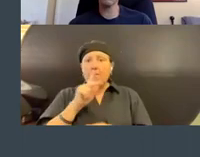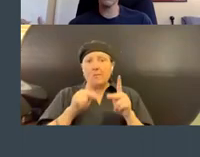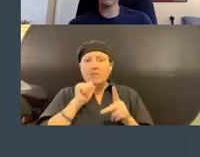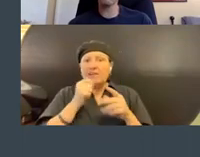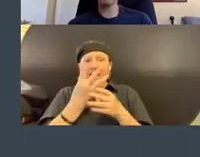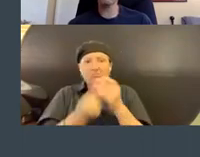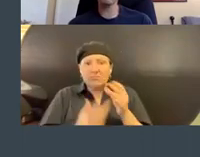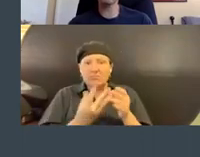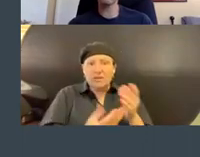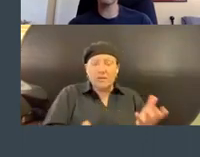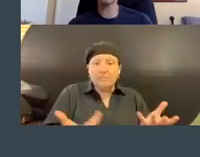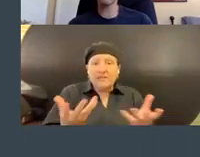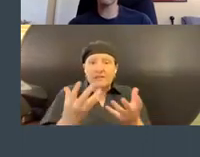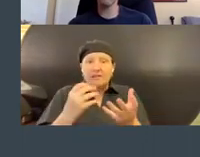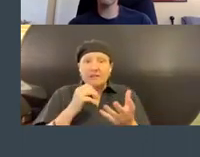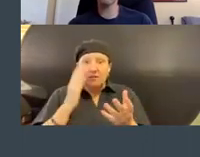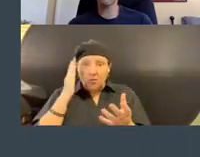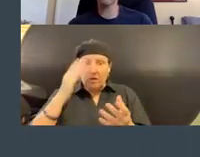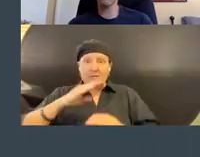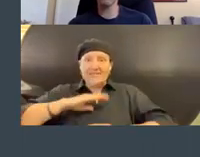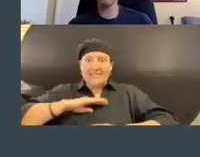we are really meeting the needs of our